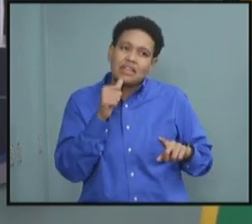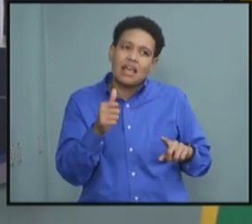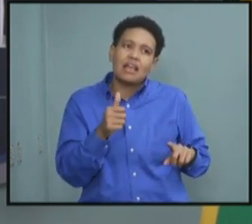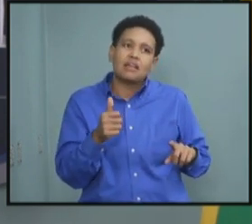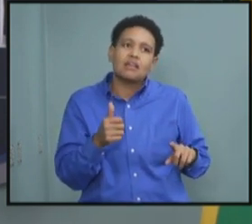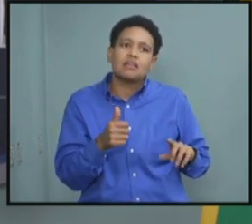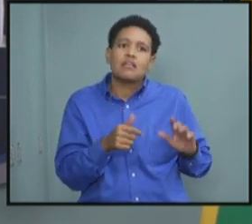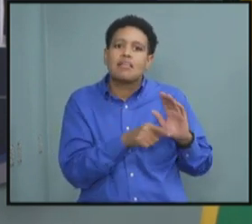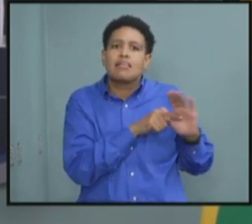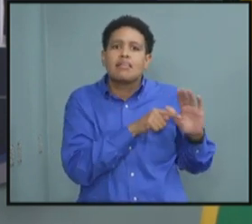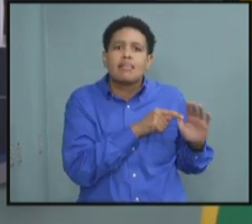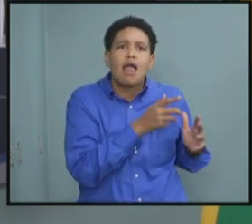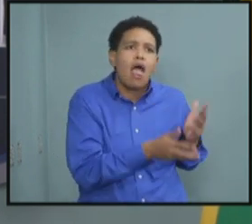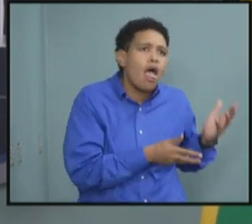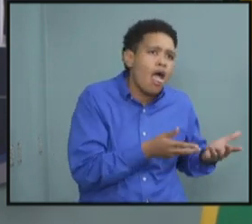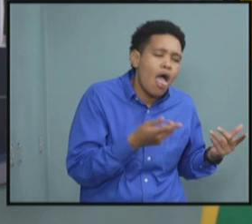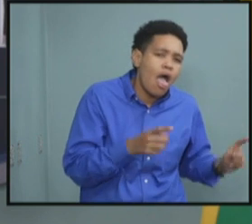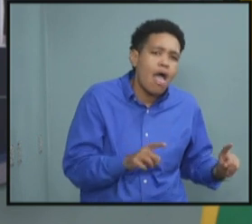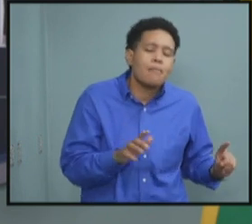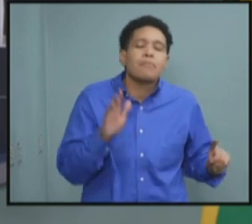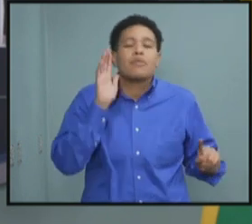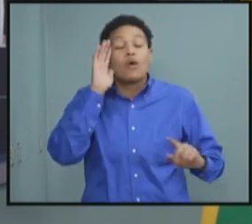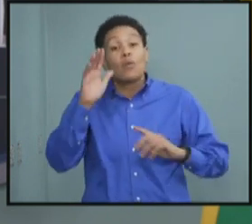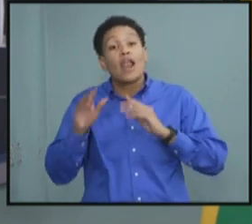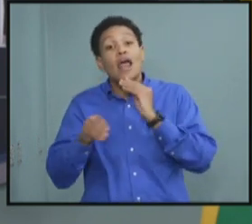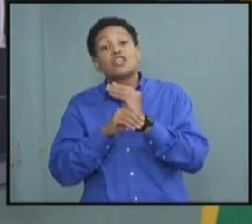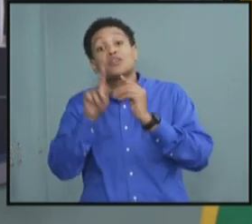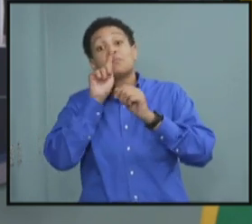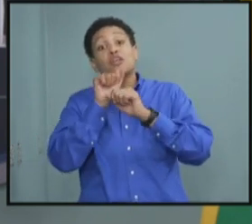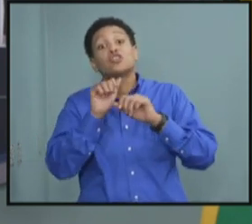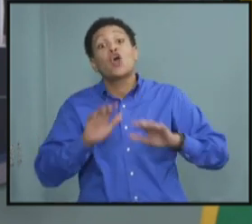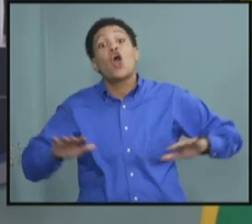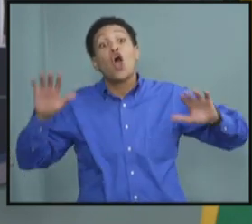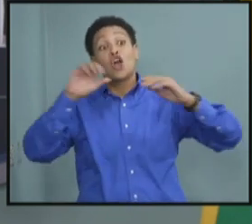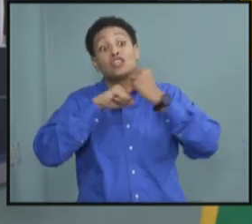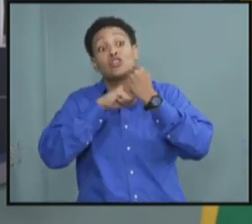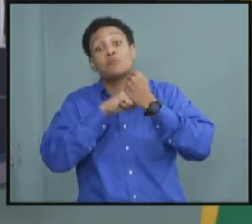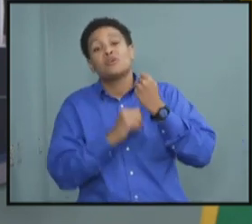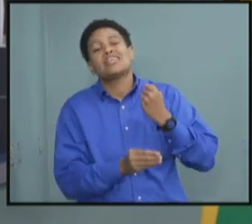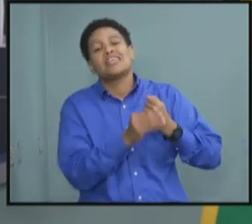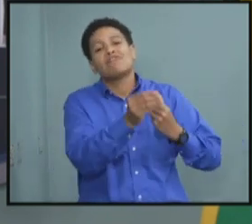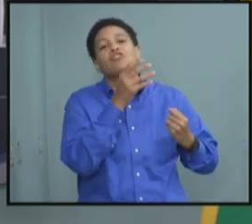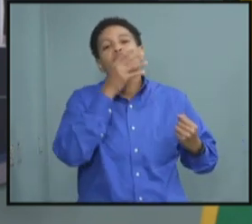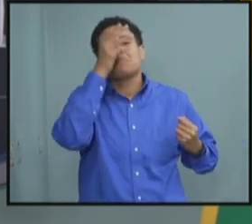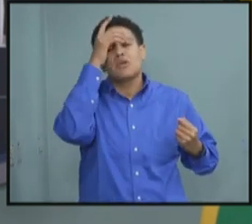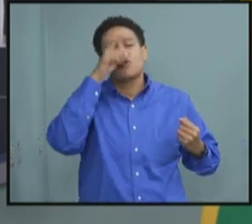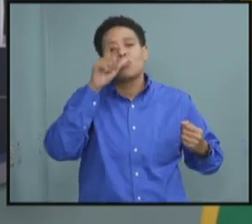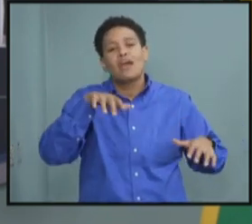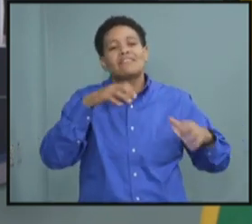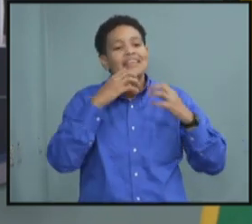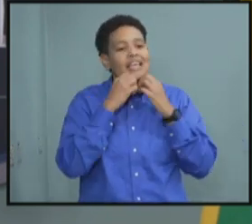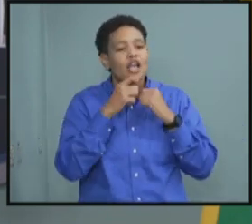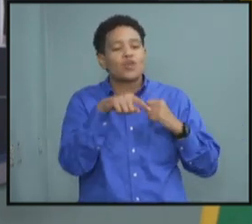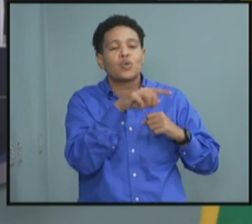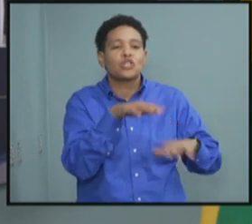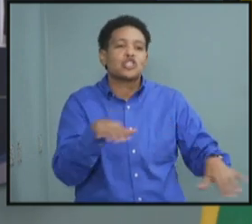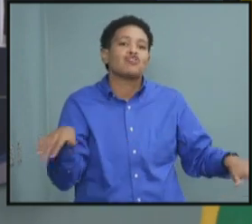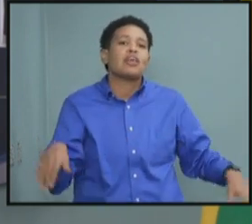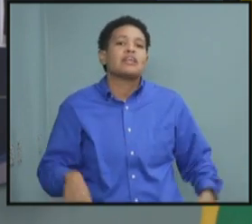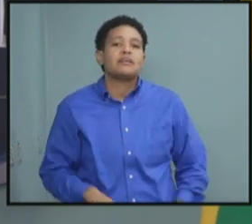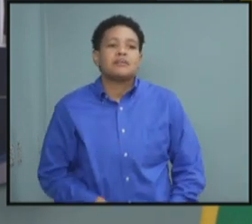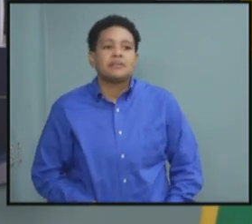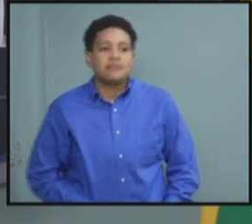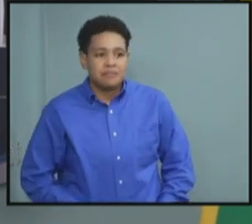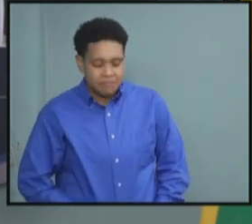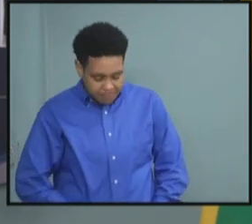a disadvantage, and also that every assistance is given to the parents who have to take care of those children.